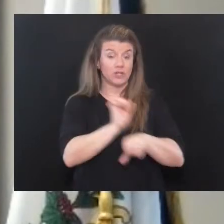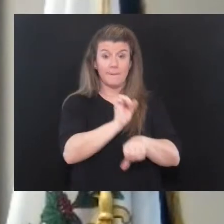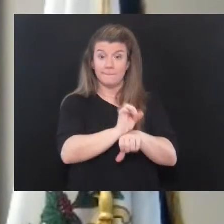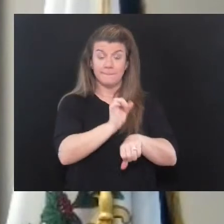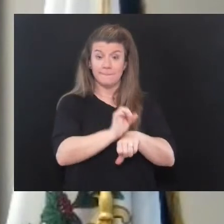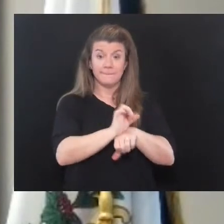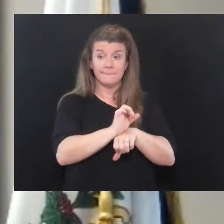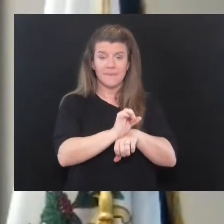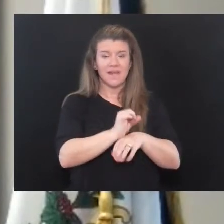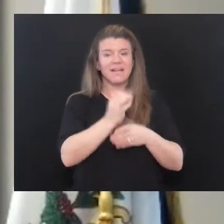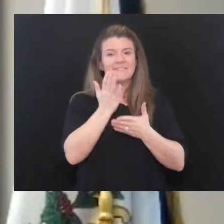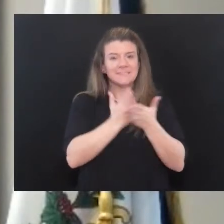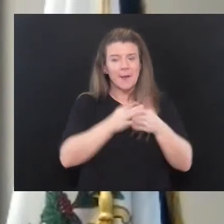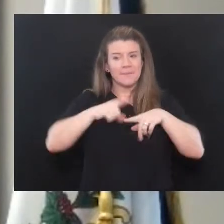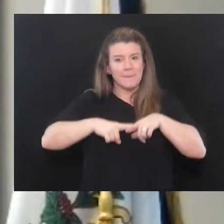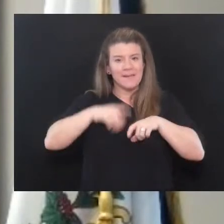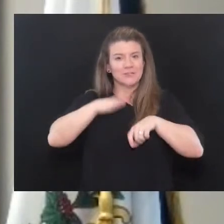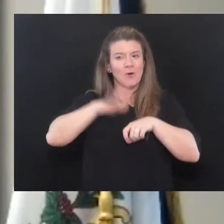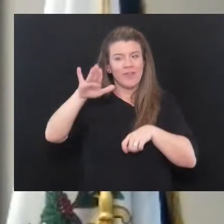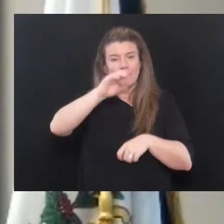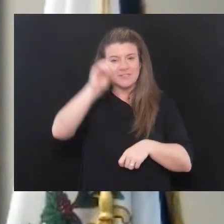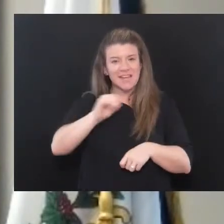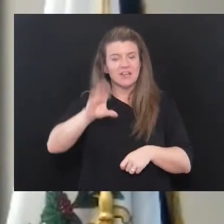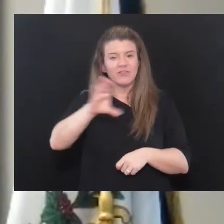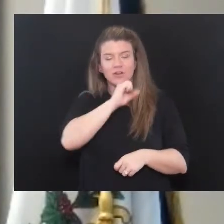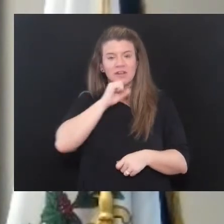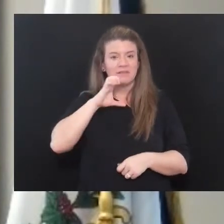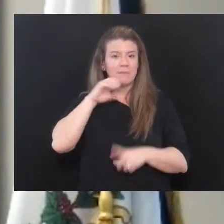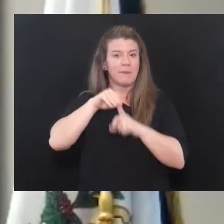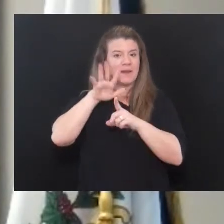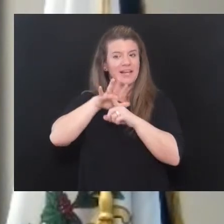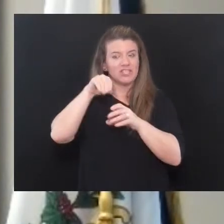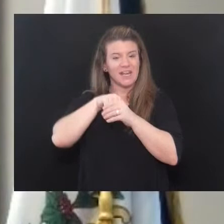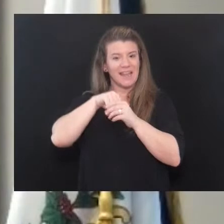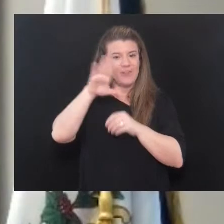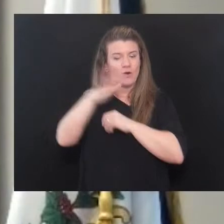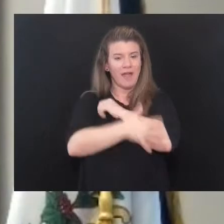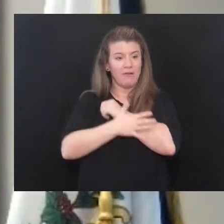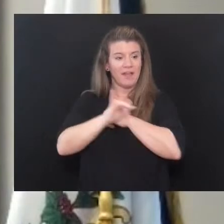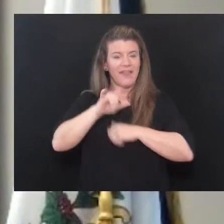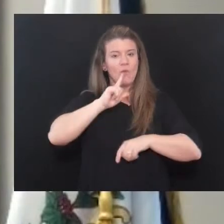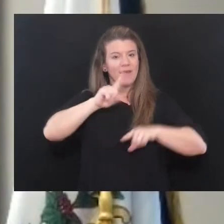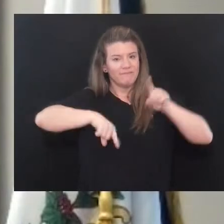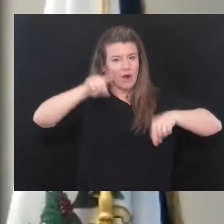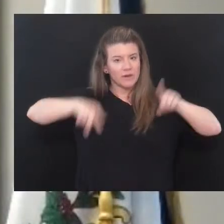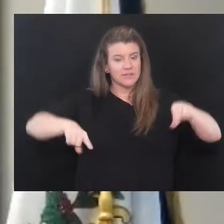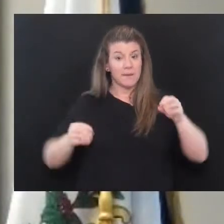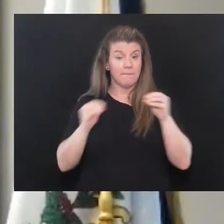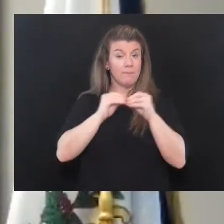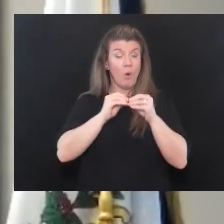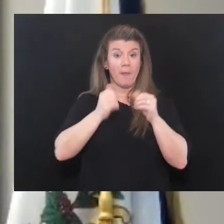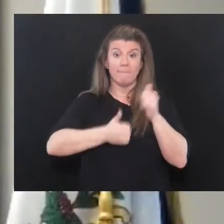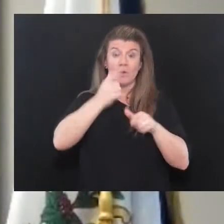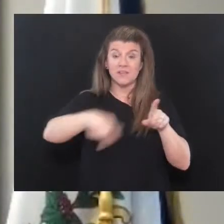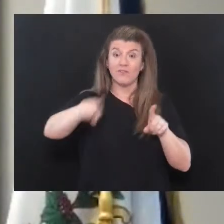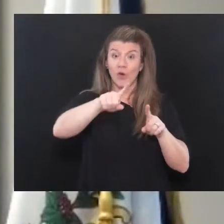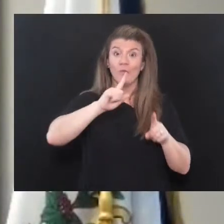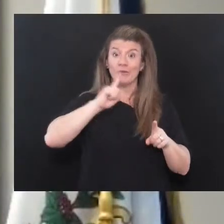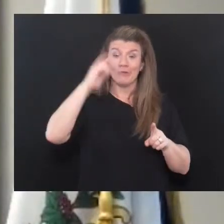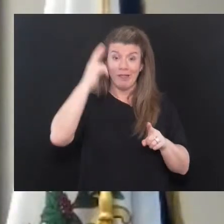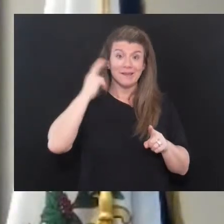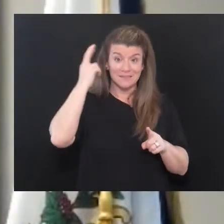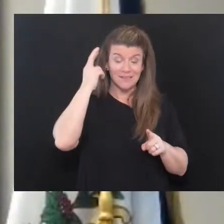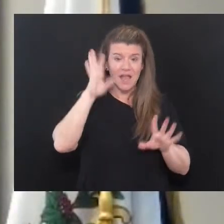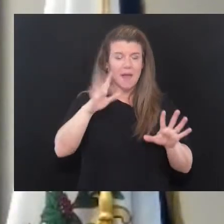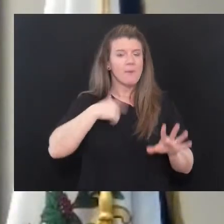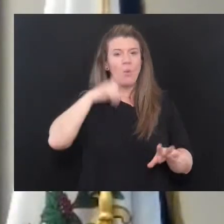of this depends upon the percentage of the elderly population in the counties. It varies quite a bit more than most people think, but we've got to